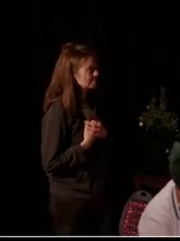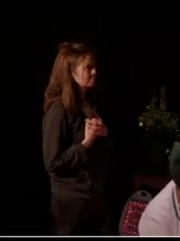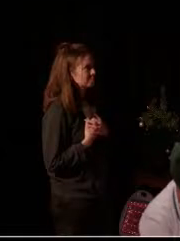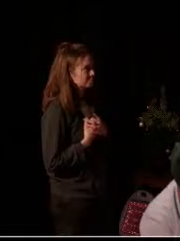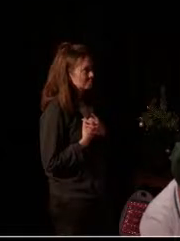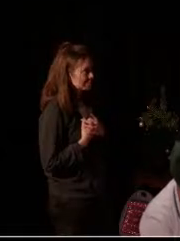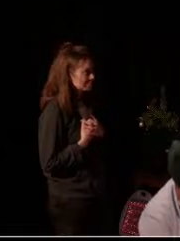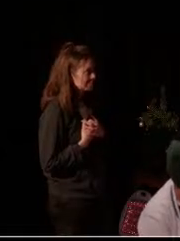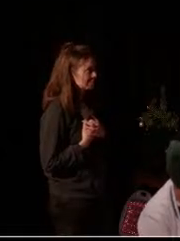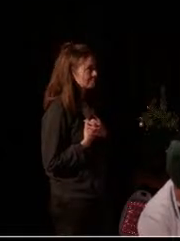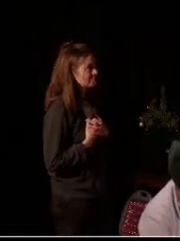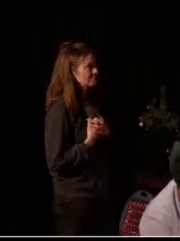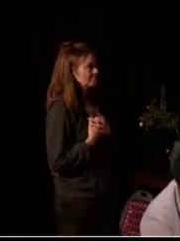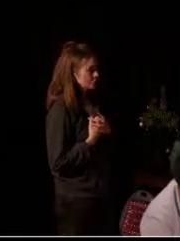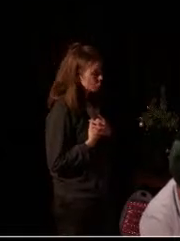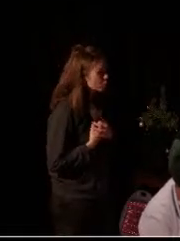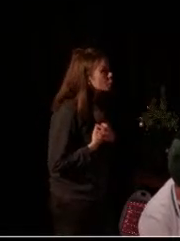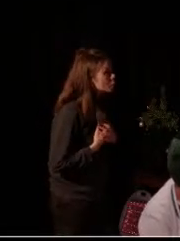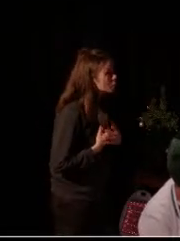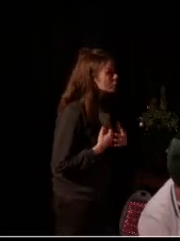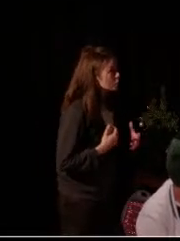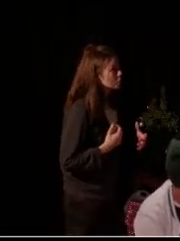justice.